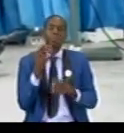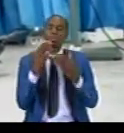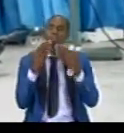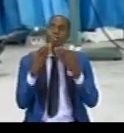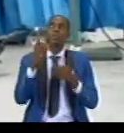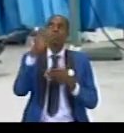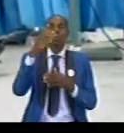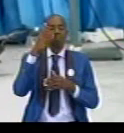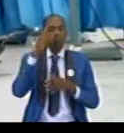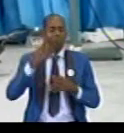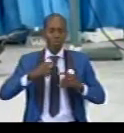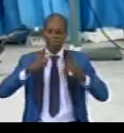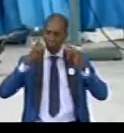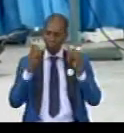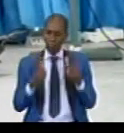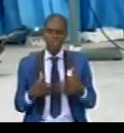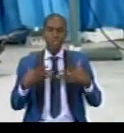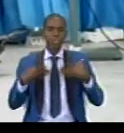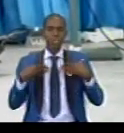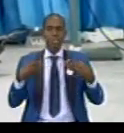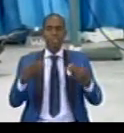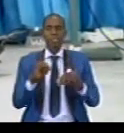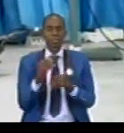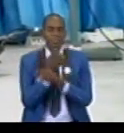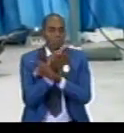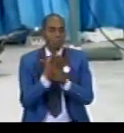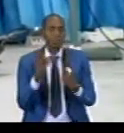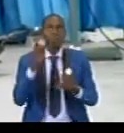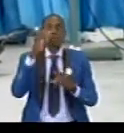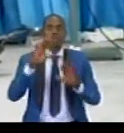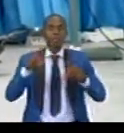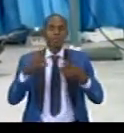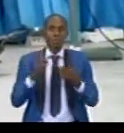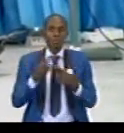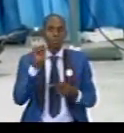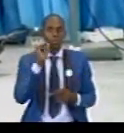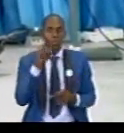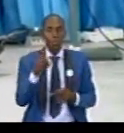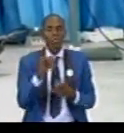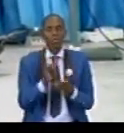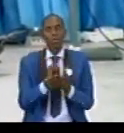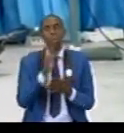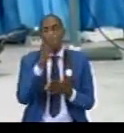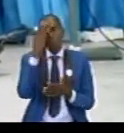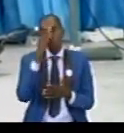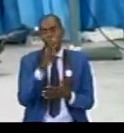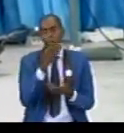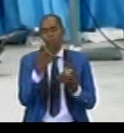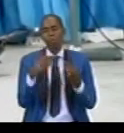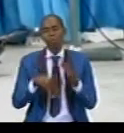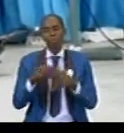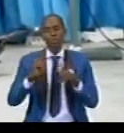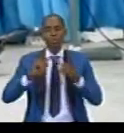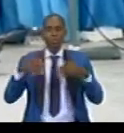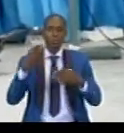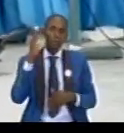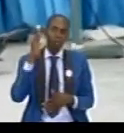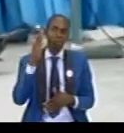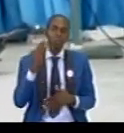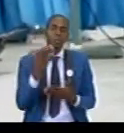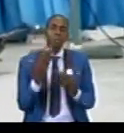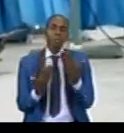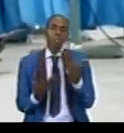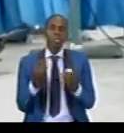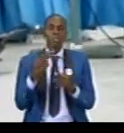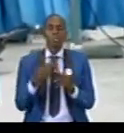healing, deliverer God has given to me. That's why I come out to come and testify what God has done for me. I say, may the name of the Lord